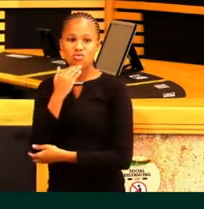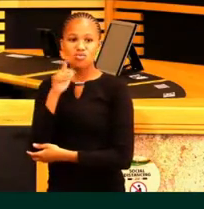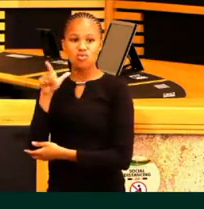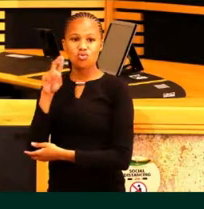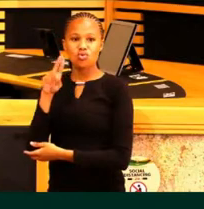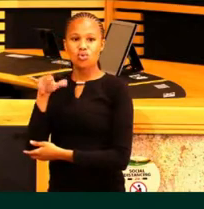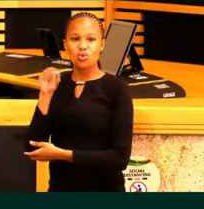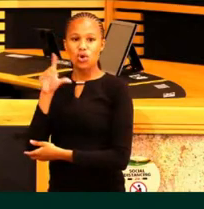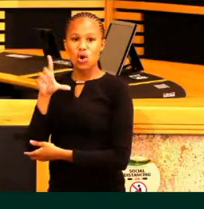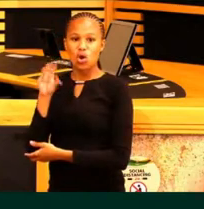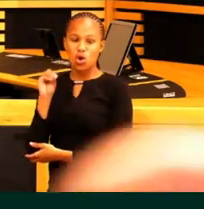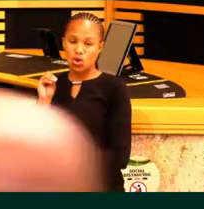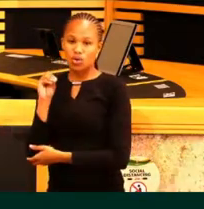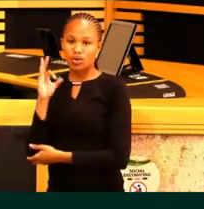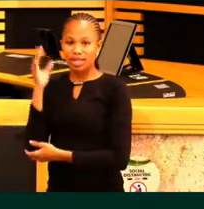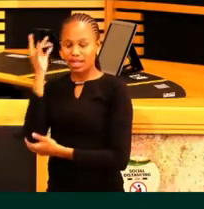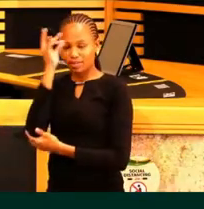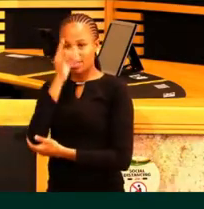three minutes